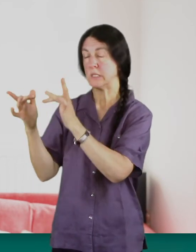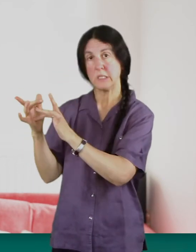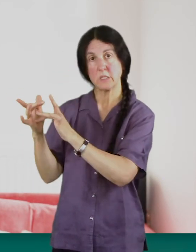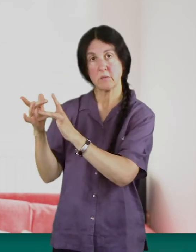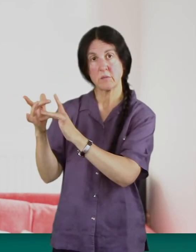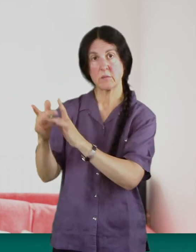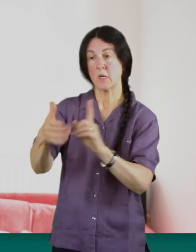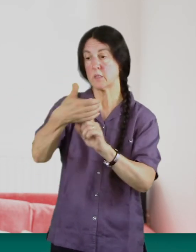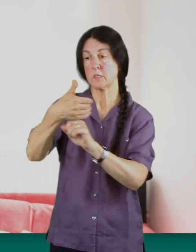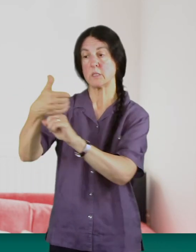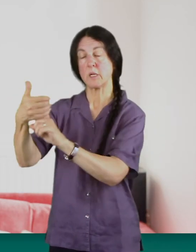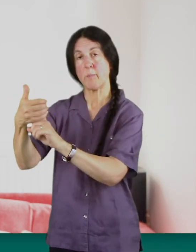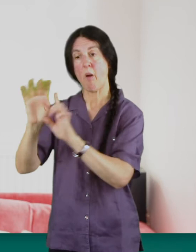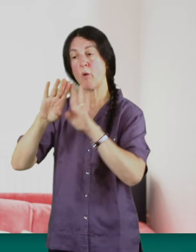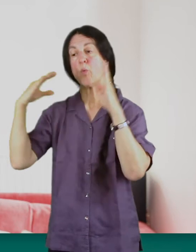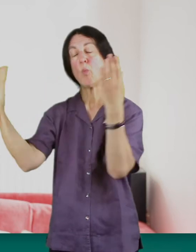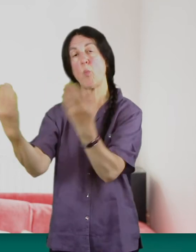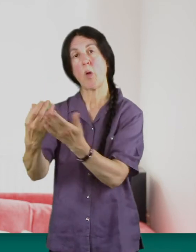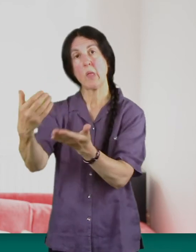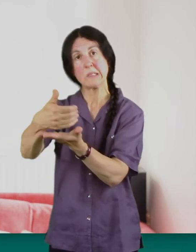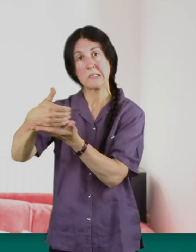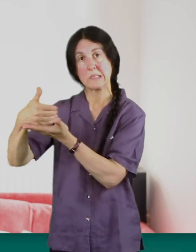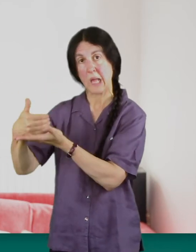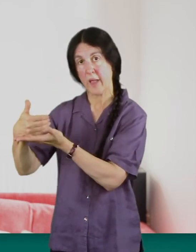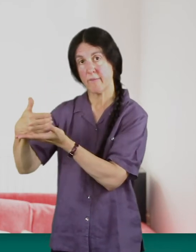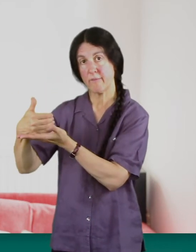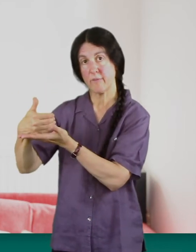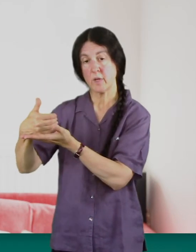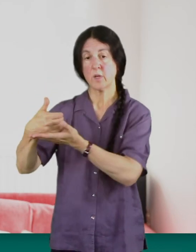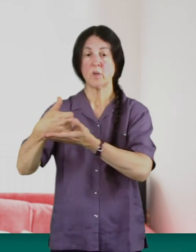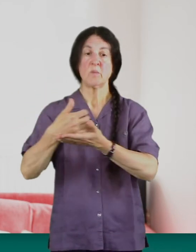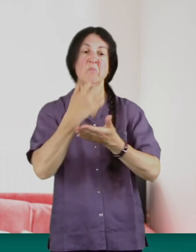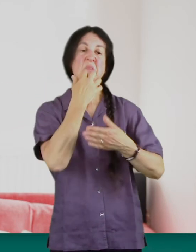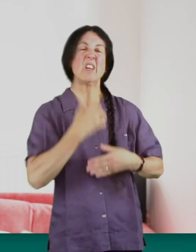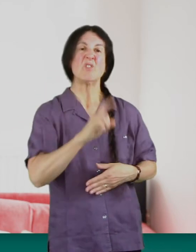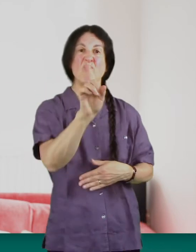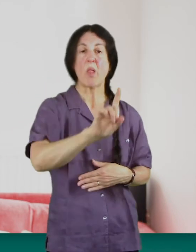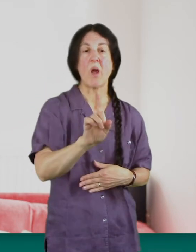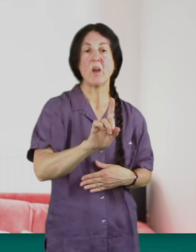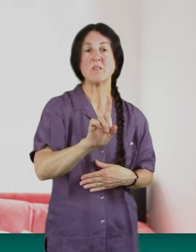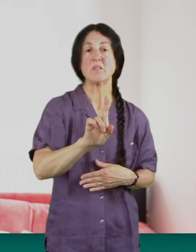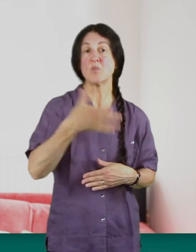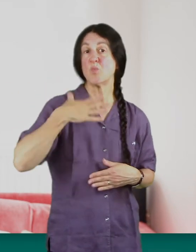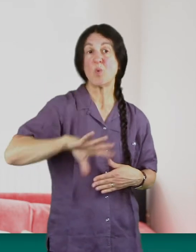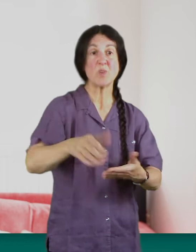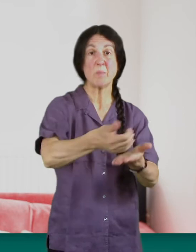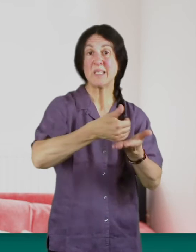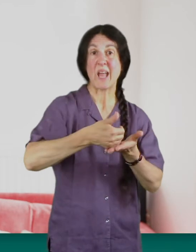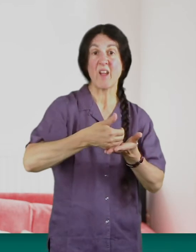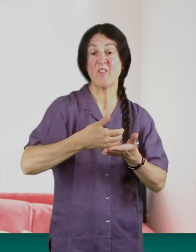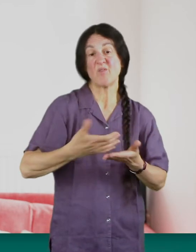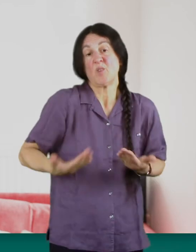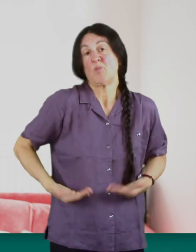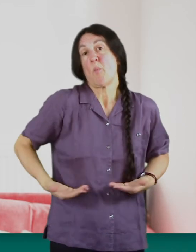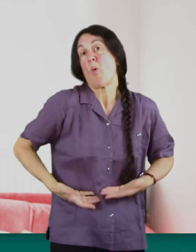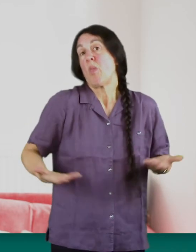And just as Israel didn't care whether they were liberated, we crucified Jesus.